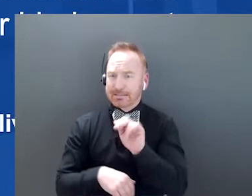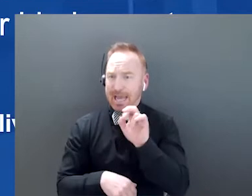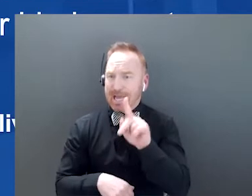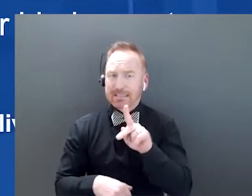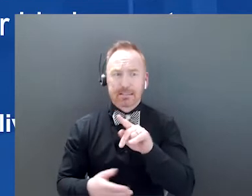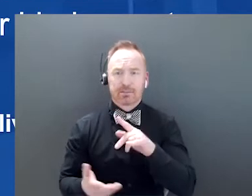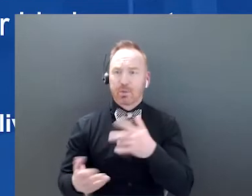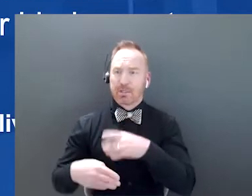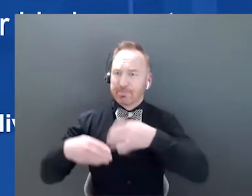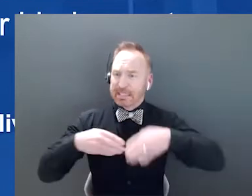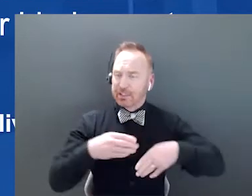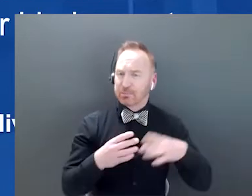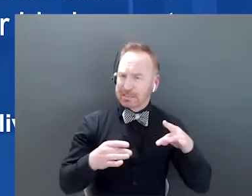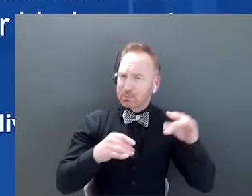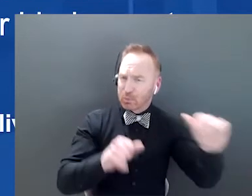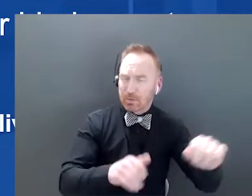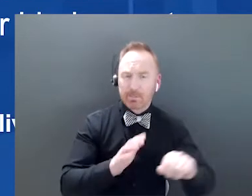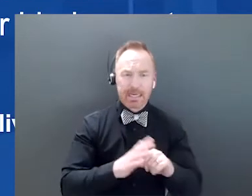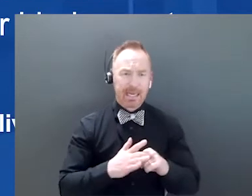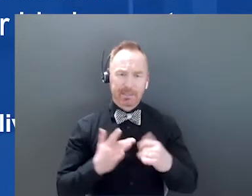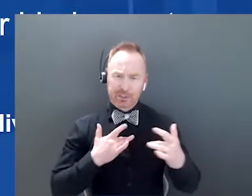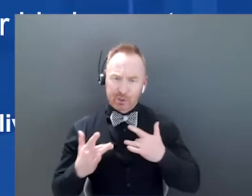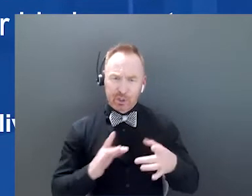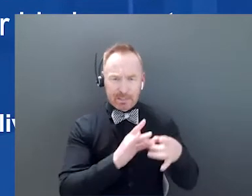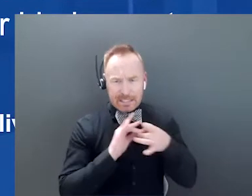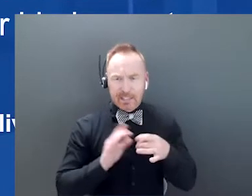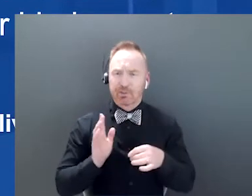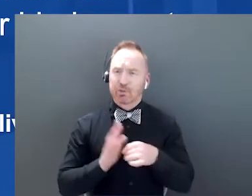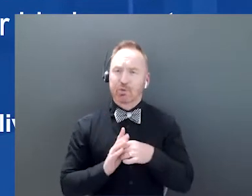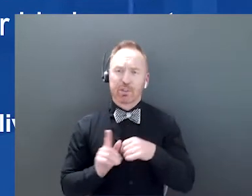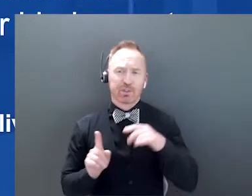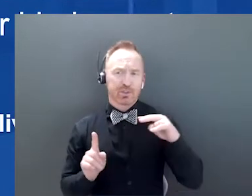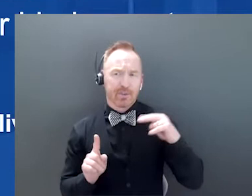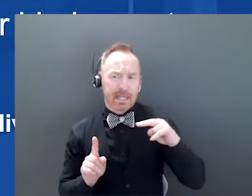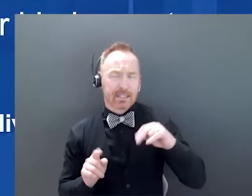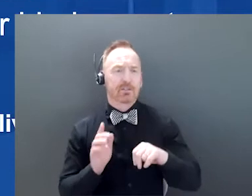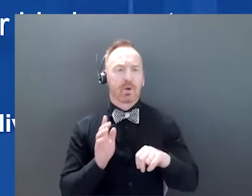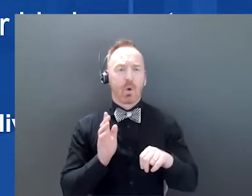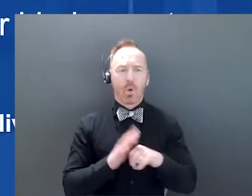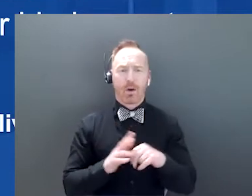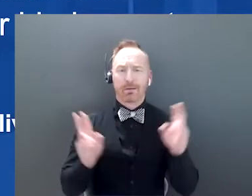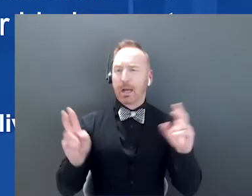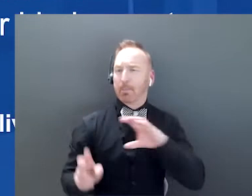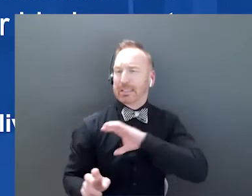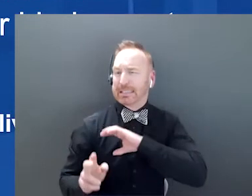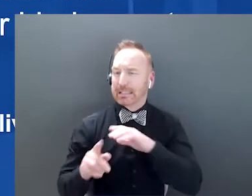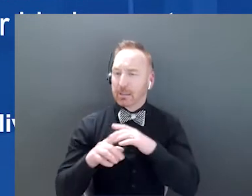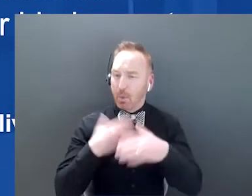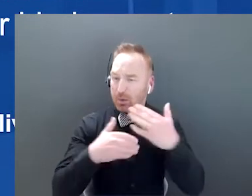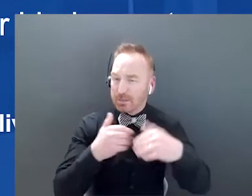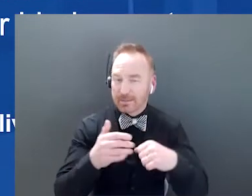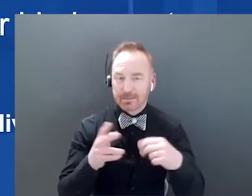ways surveillance practices and policing practices might become normalized in workspaces. The ability to work